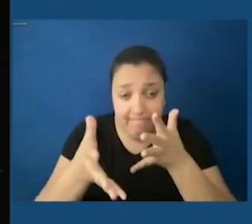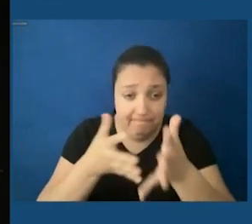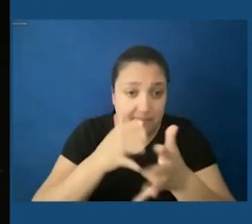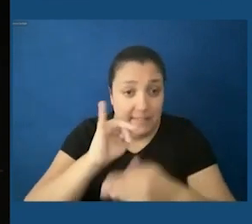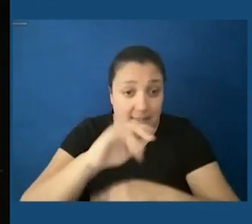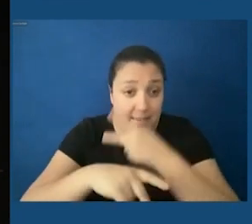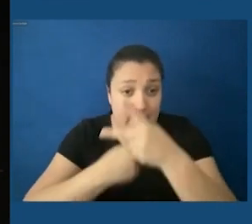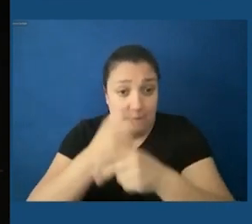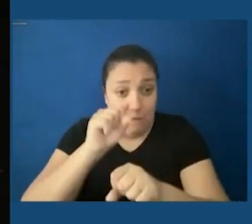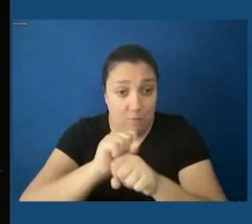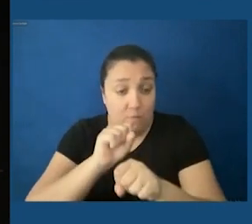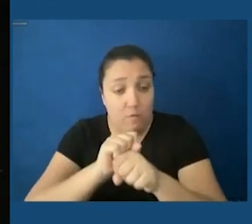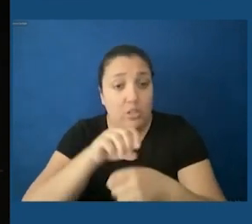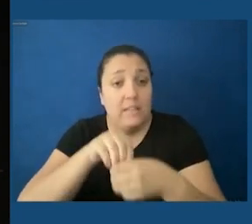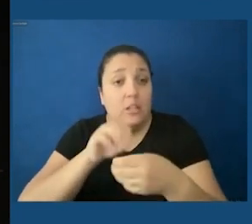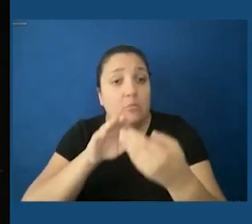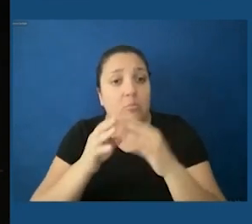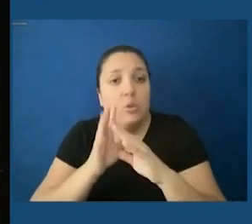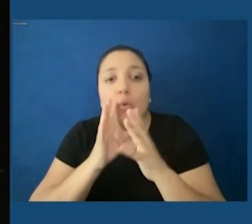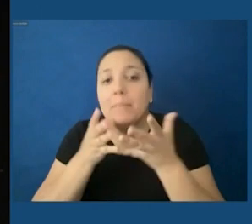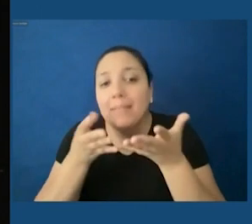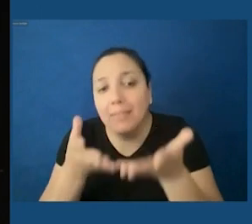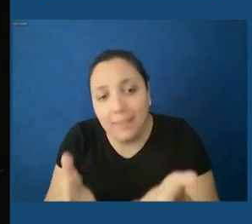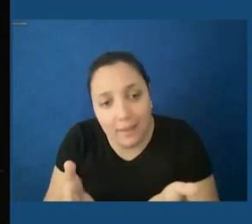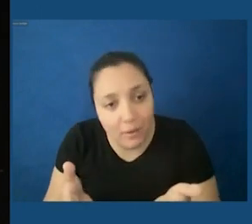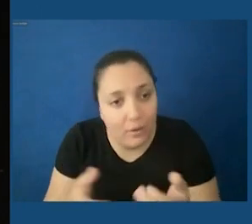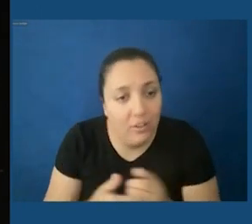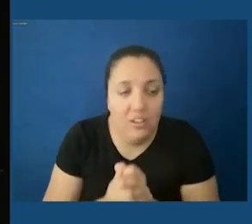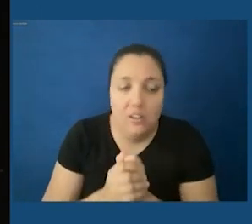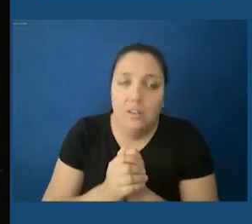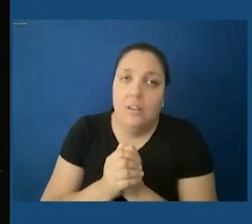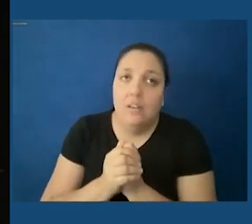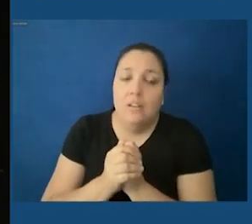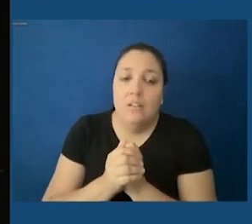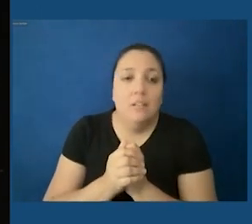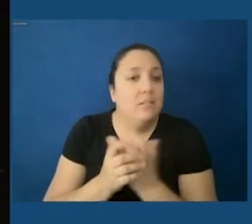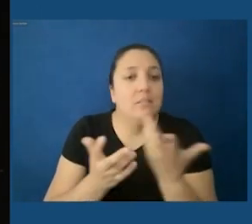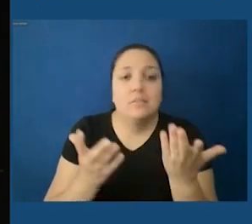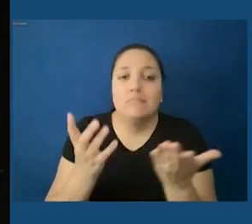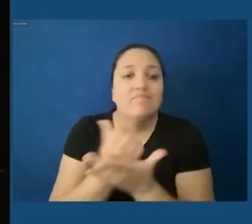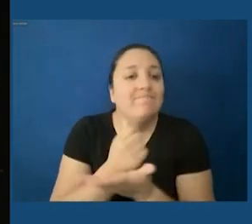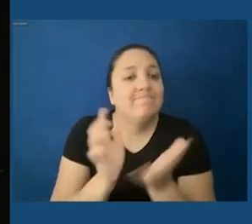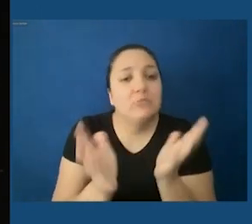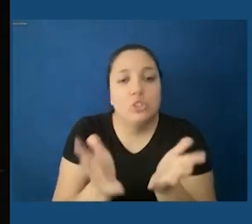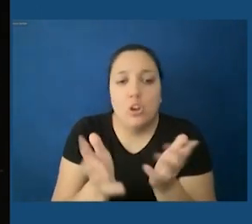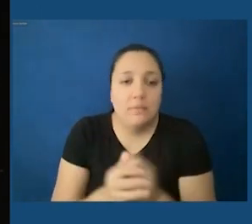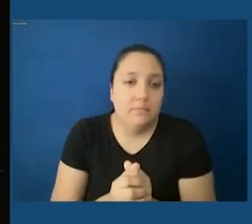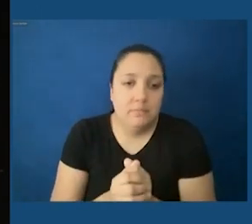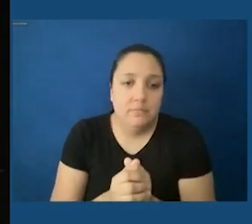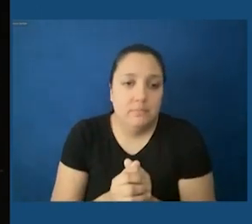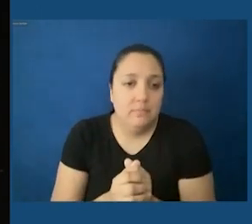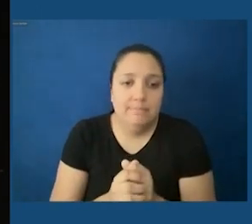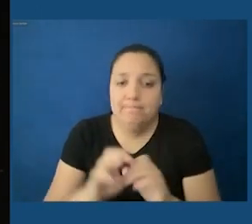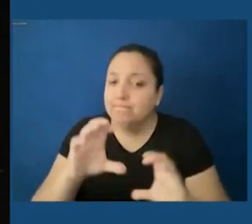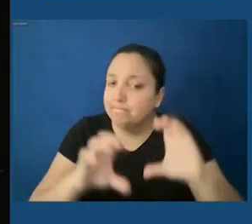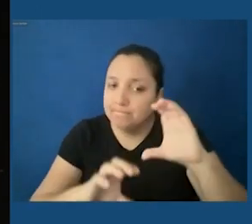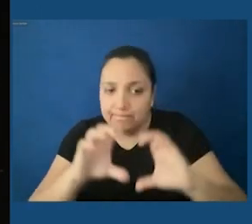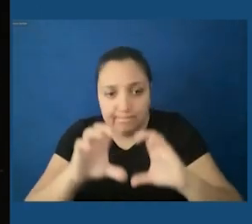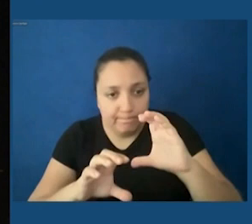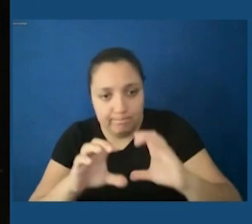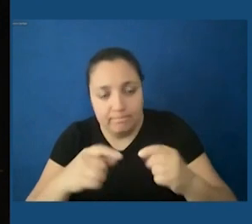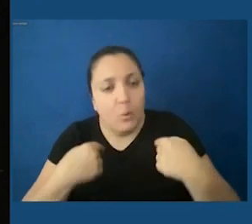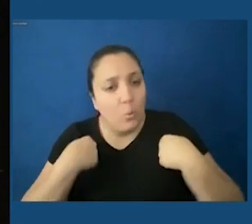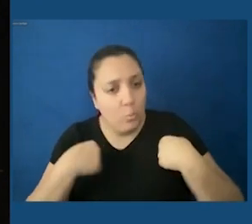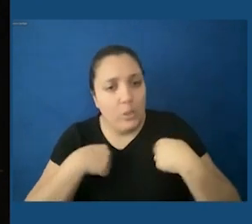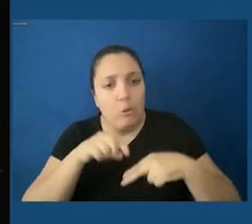community, we will be there. Let's talk. Let's have a dialogue. Let us listen and